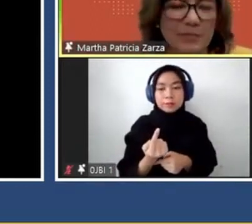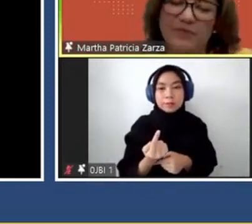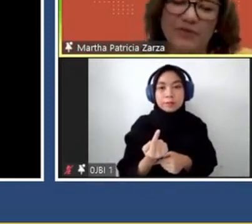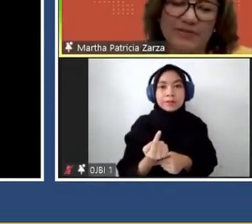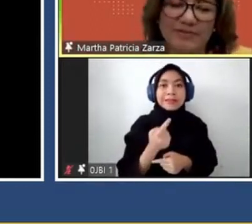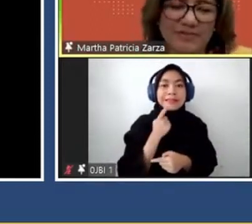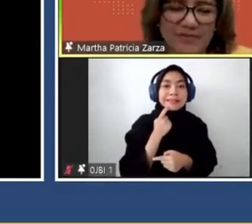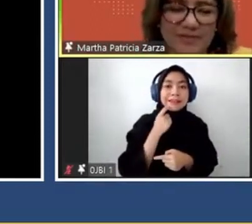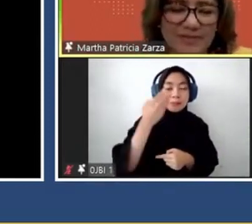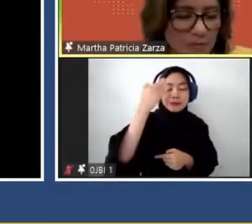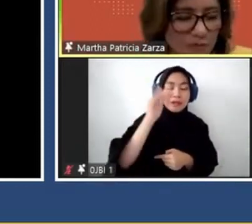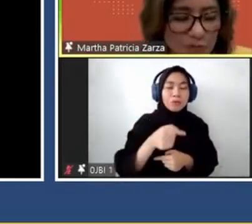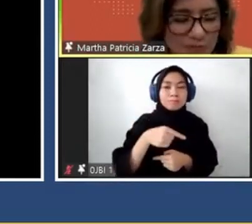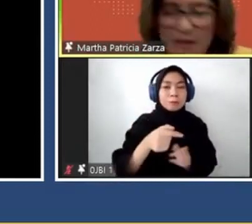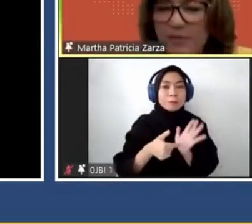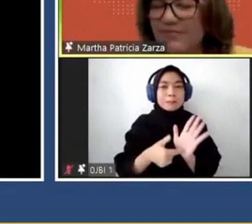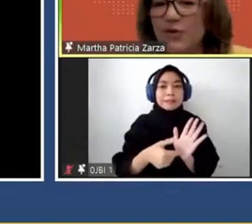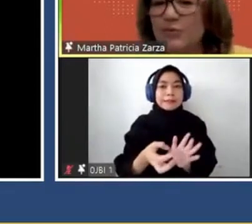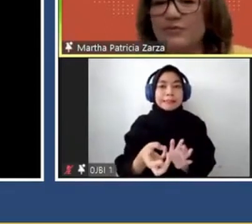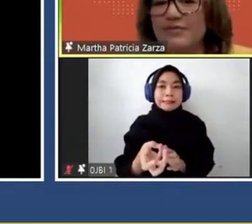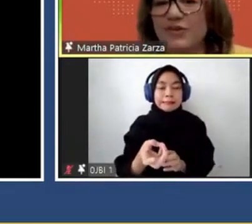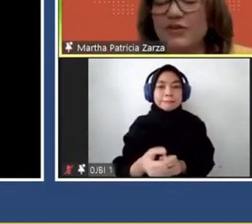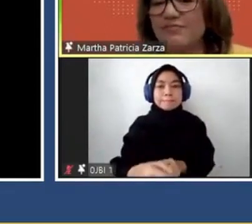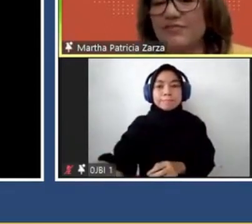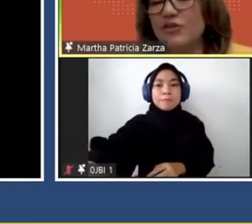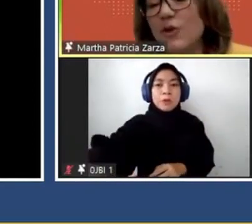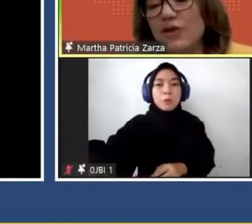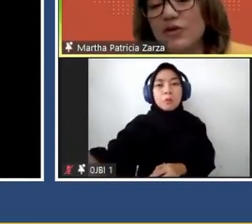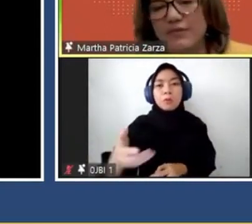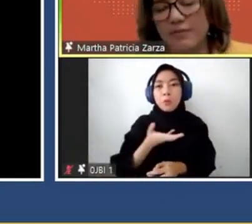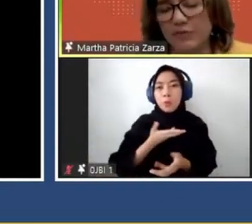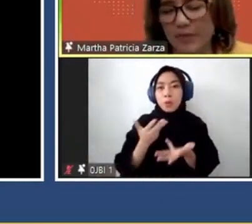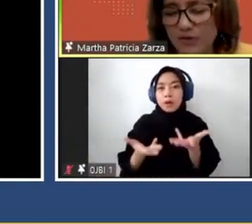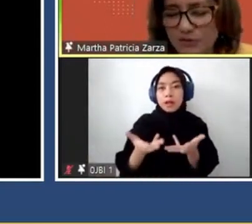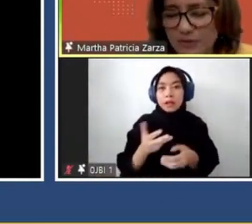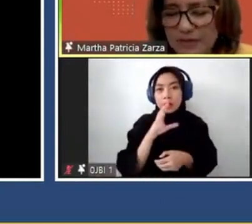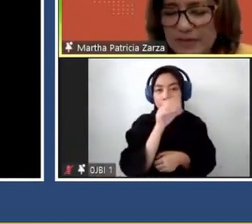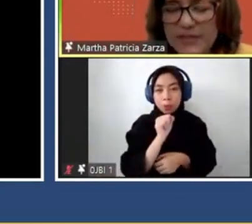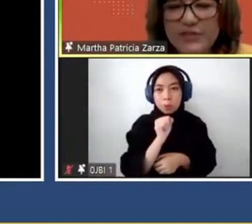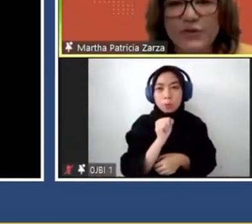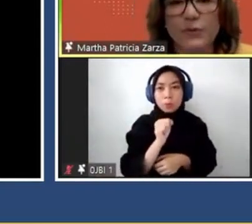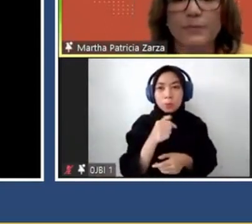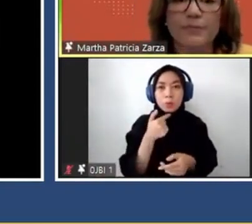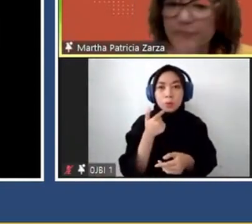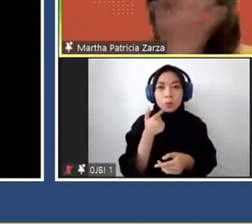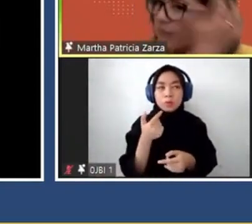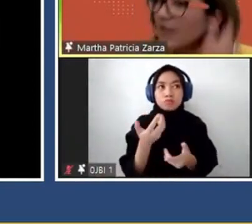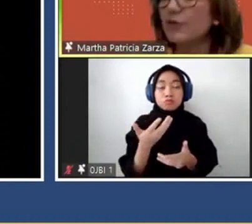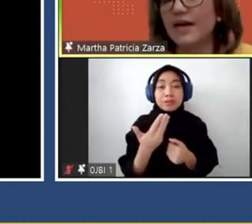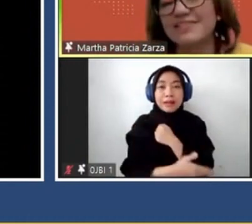some of you that maybe don't know a lot about my country.